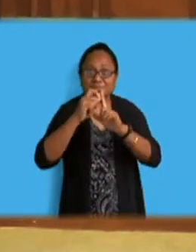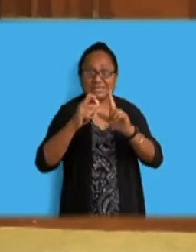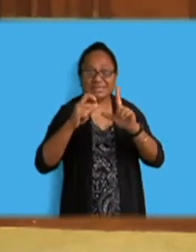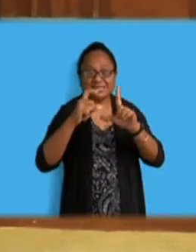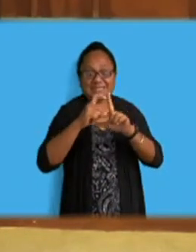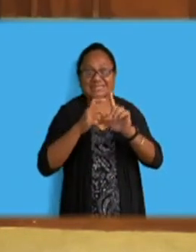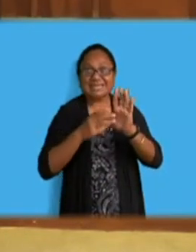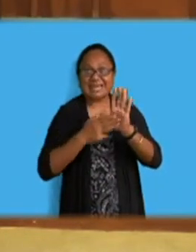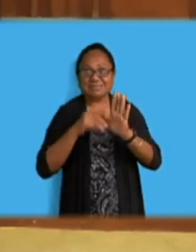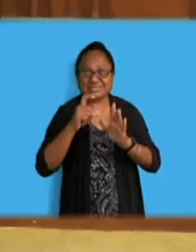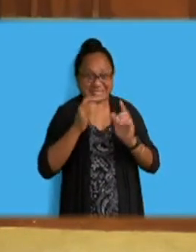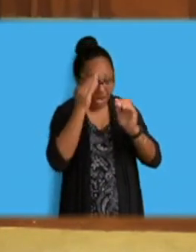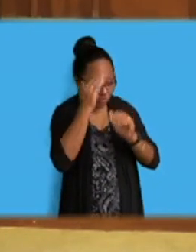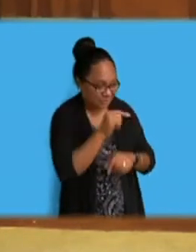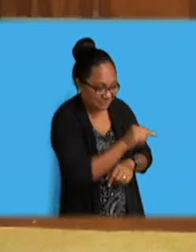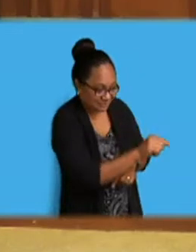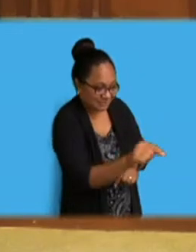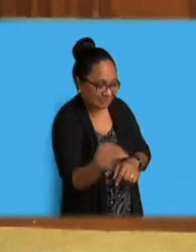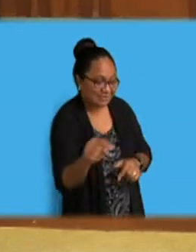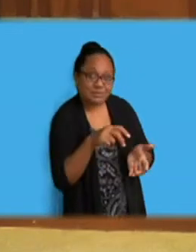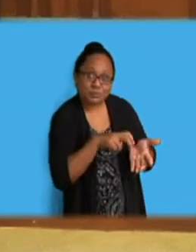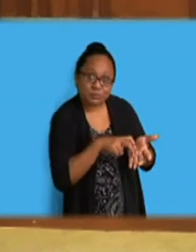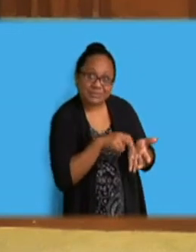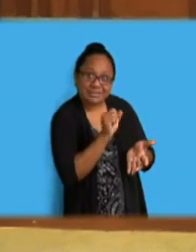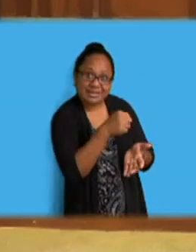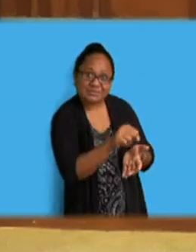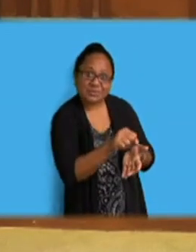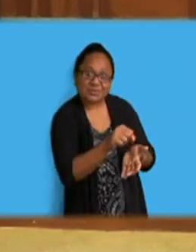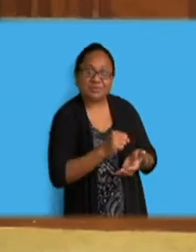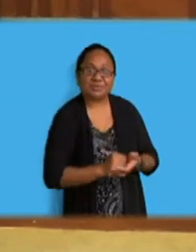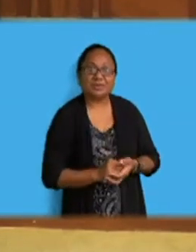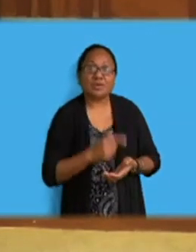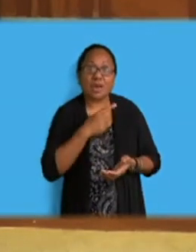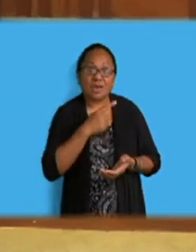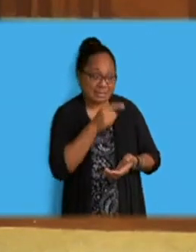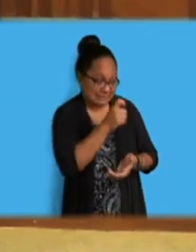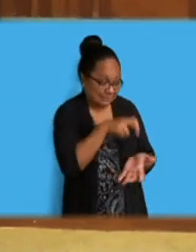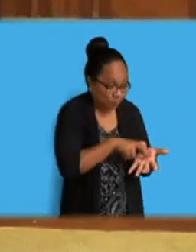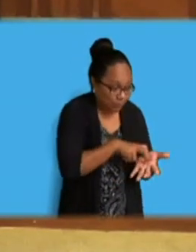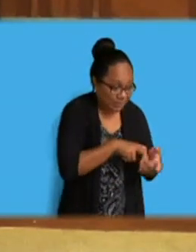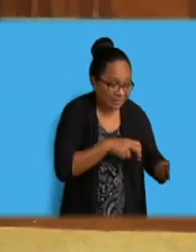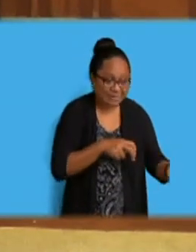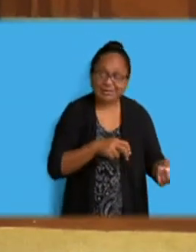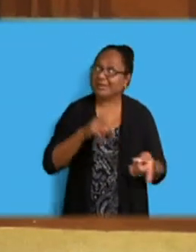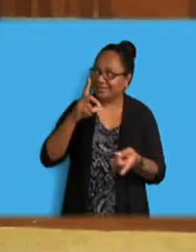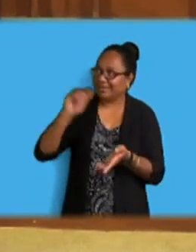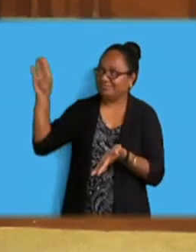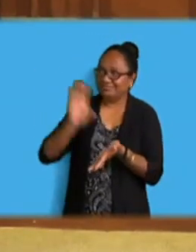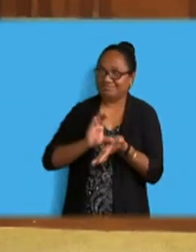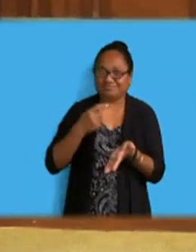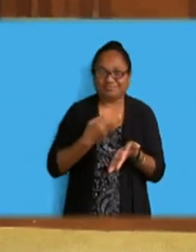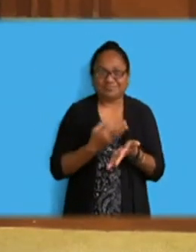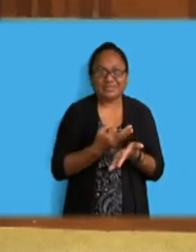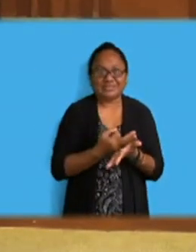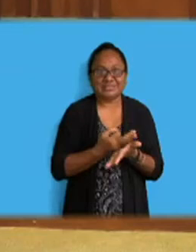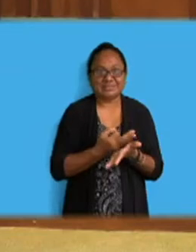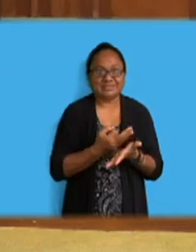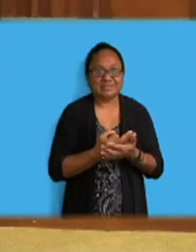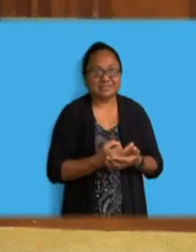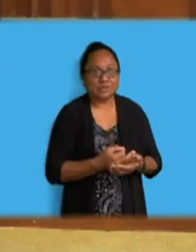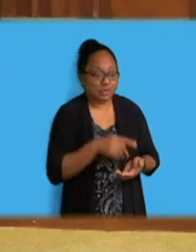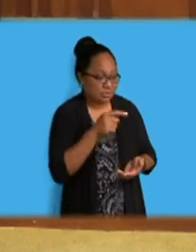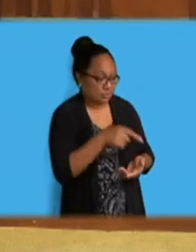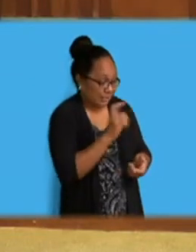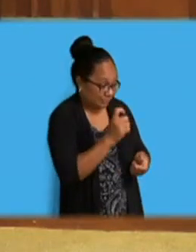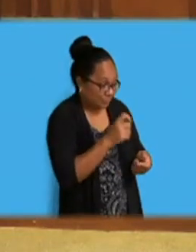PDMCs, and as a result of getting that appropriately documented and worked out, we can